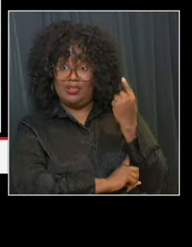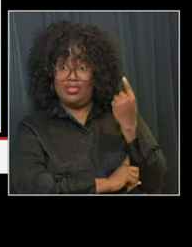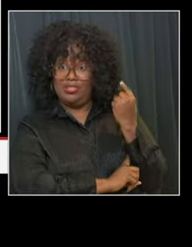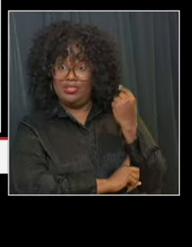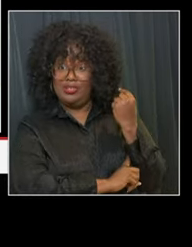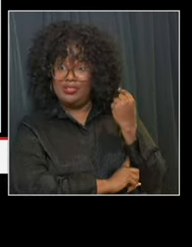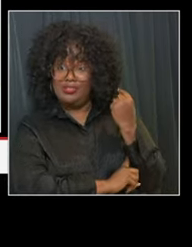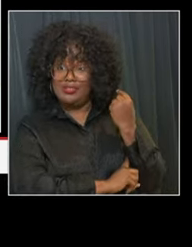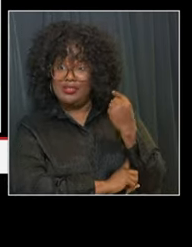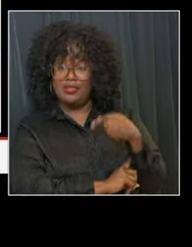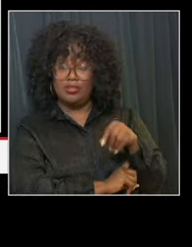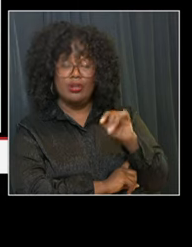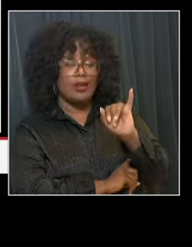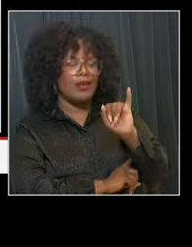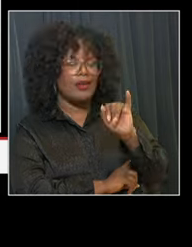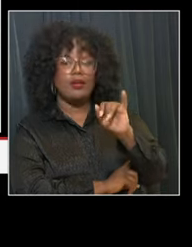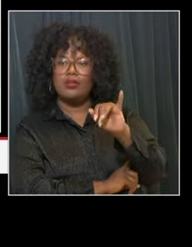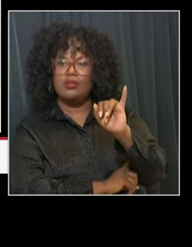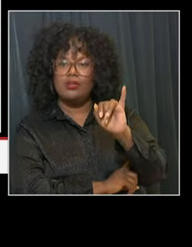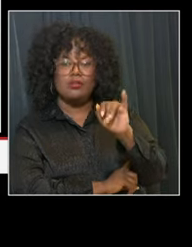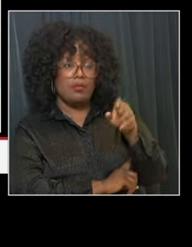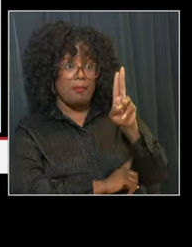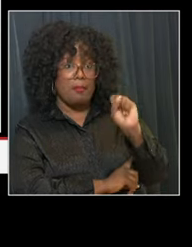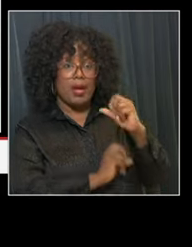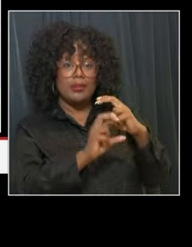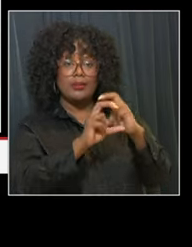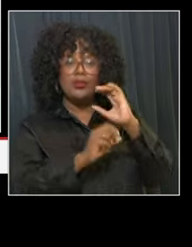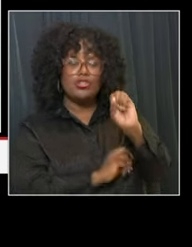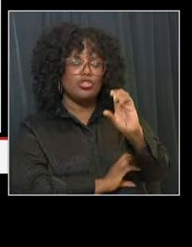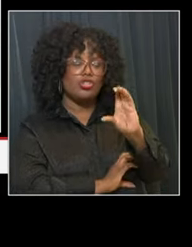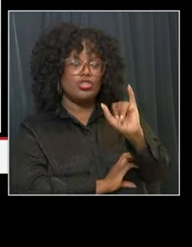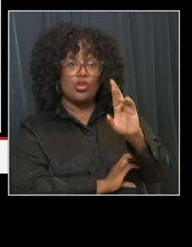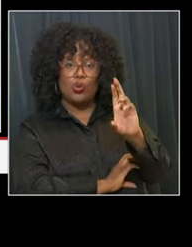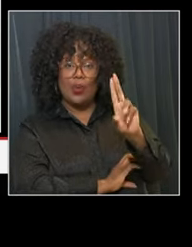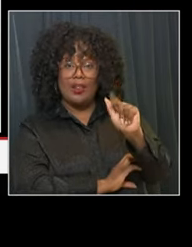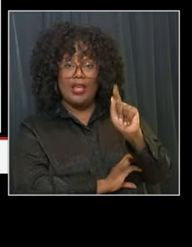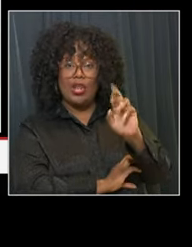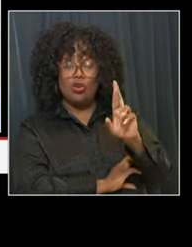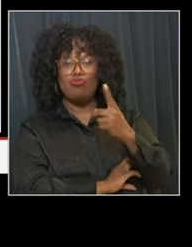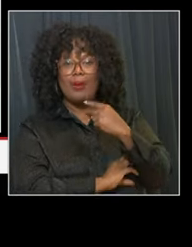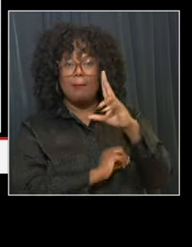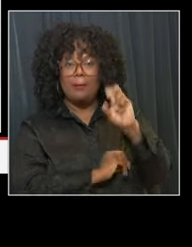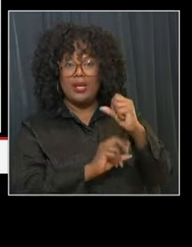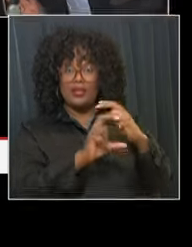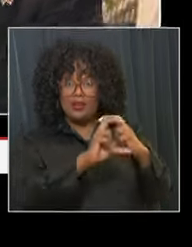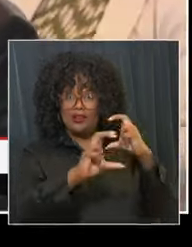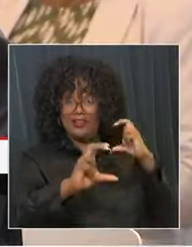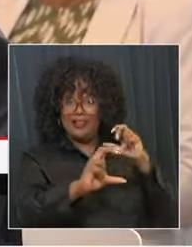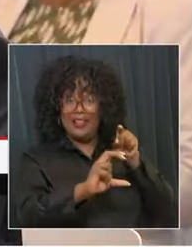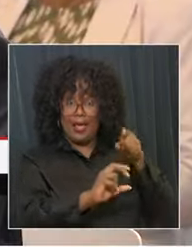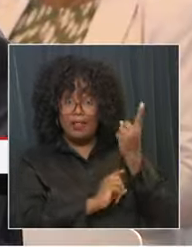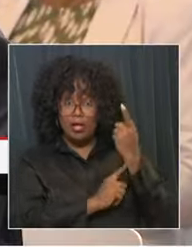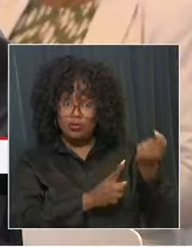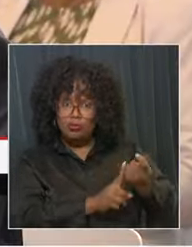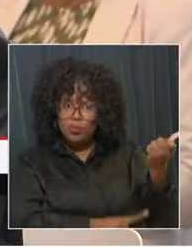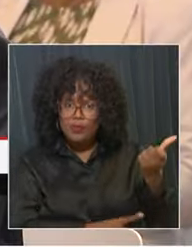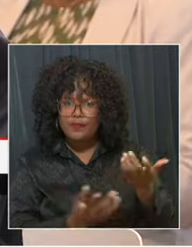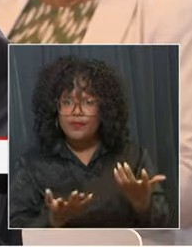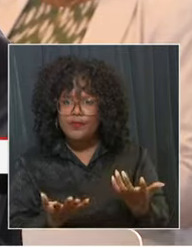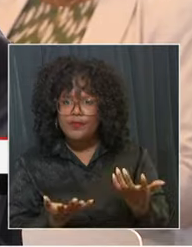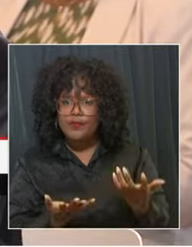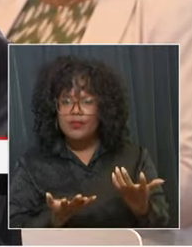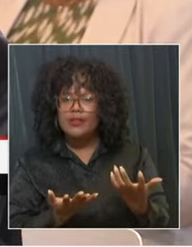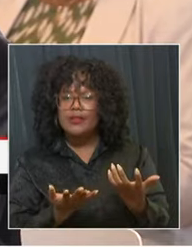Why would we go down the road of thinking about how to create a standalone or continue to do a standalone type of transit link or